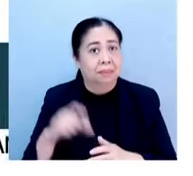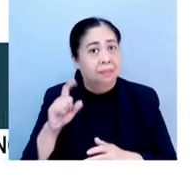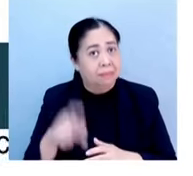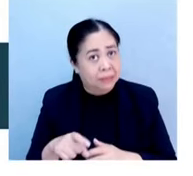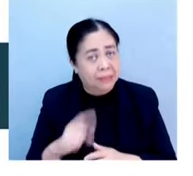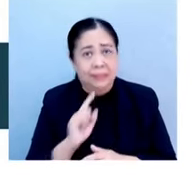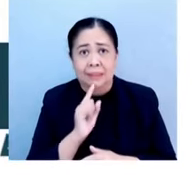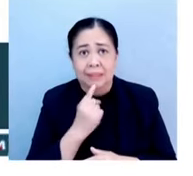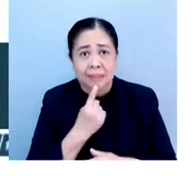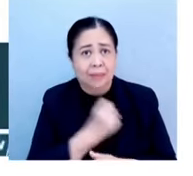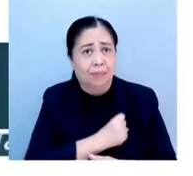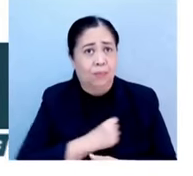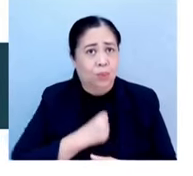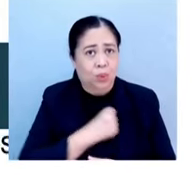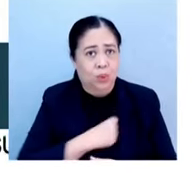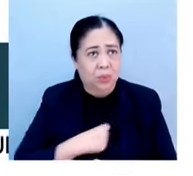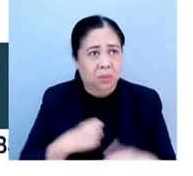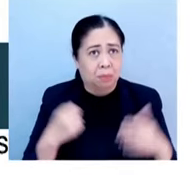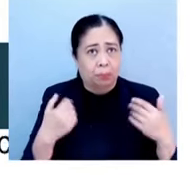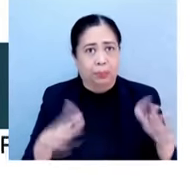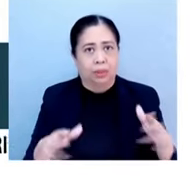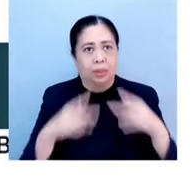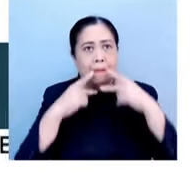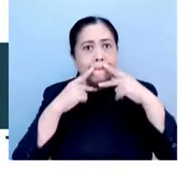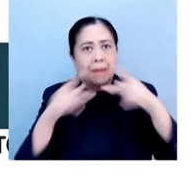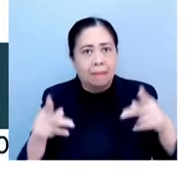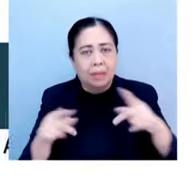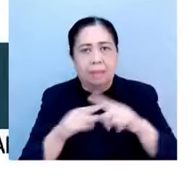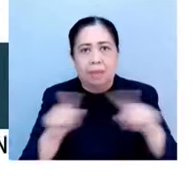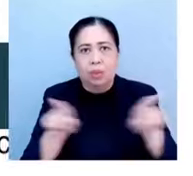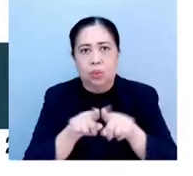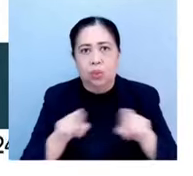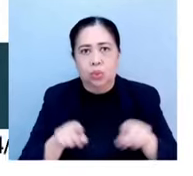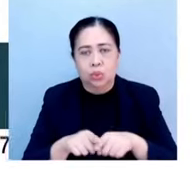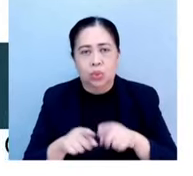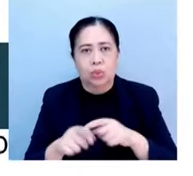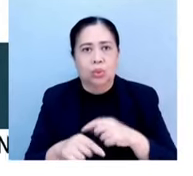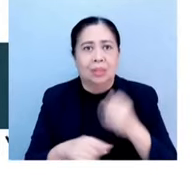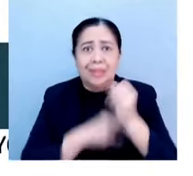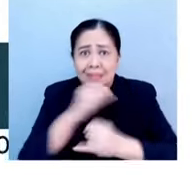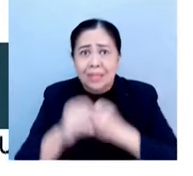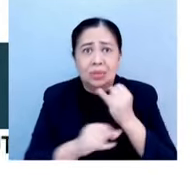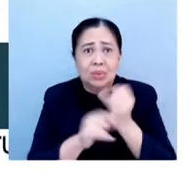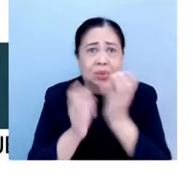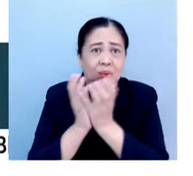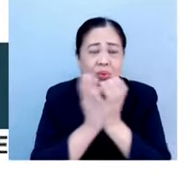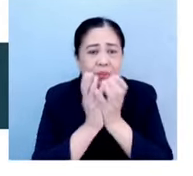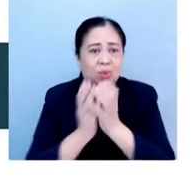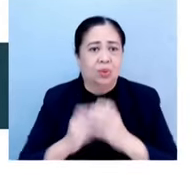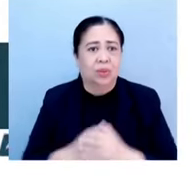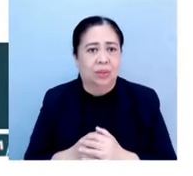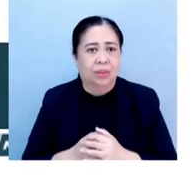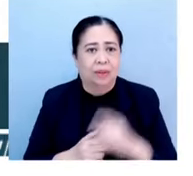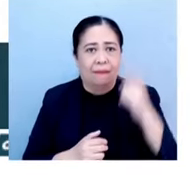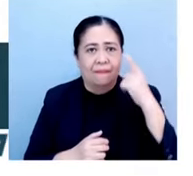sincerely apologize, not just to the public, but also to the international community for